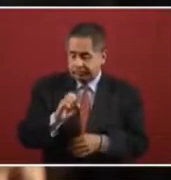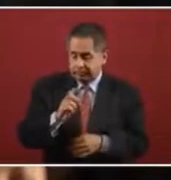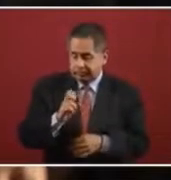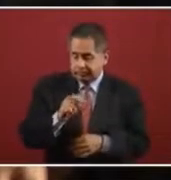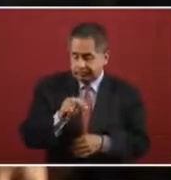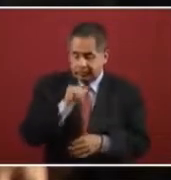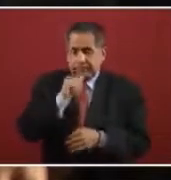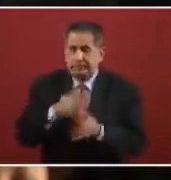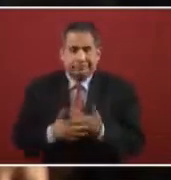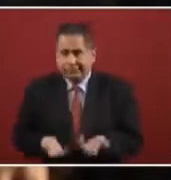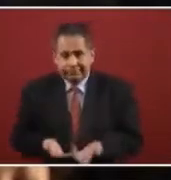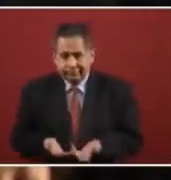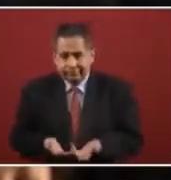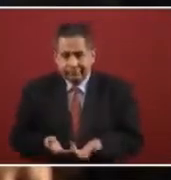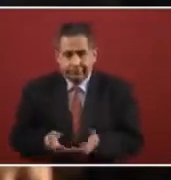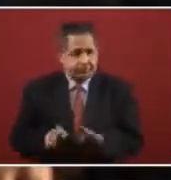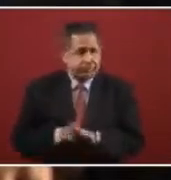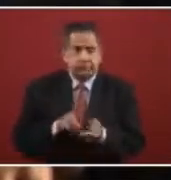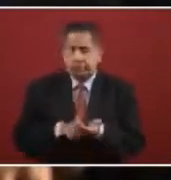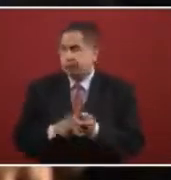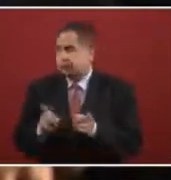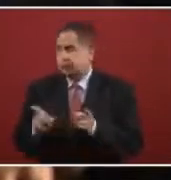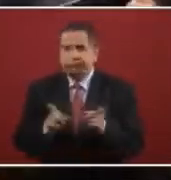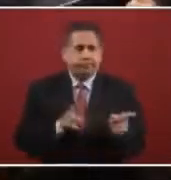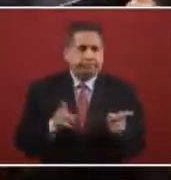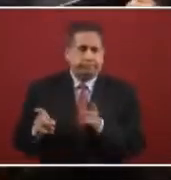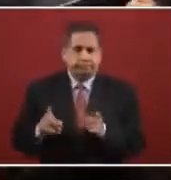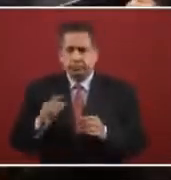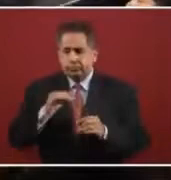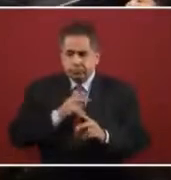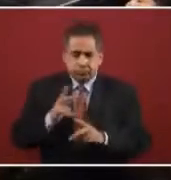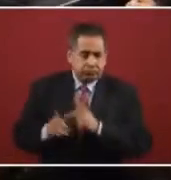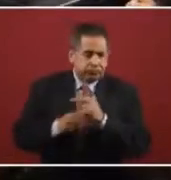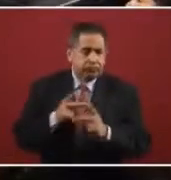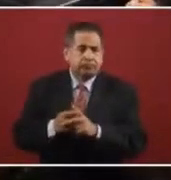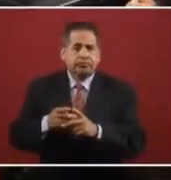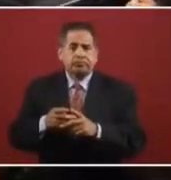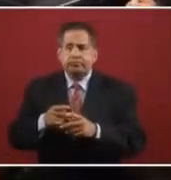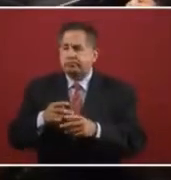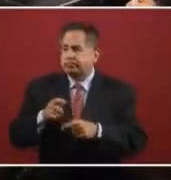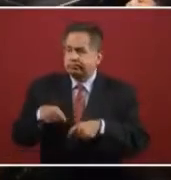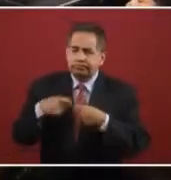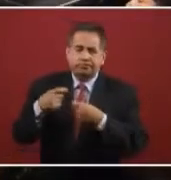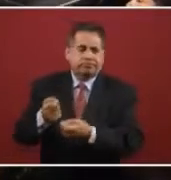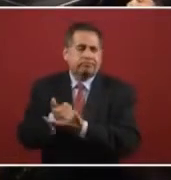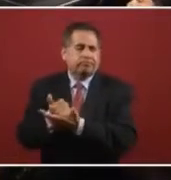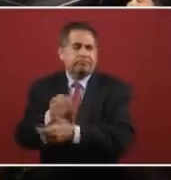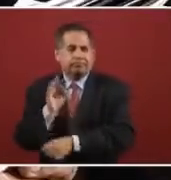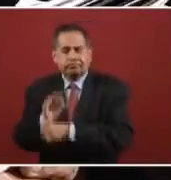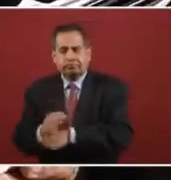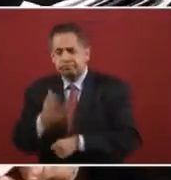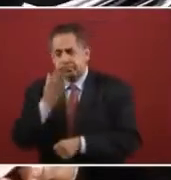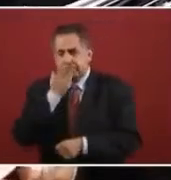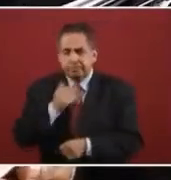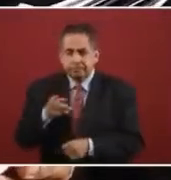a different company, no tienen, so they really have no resource no tienen, and ellos, no fund. Dicen